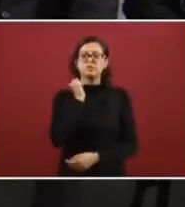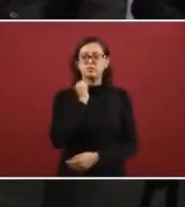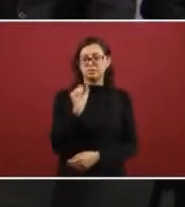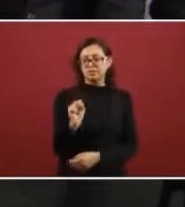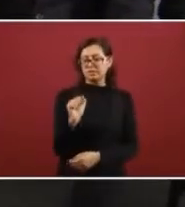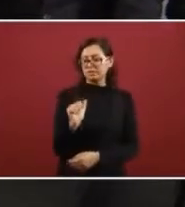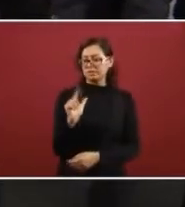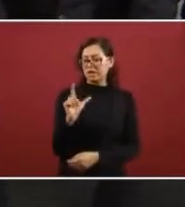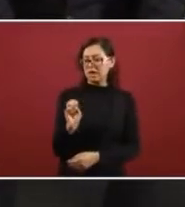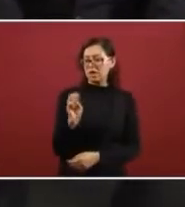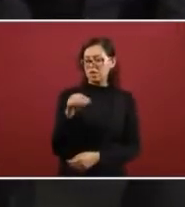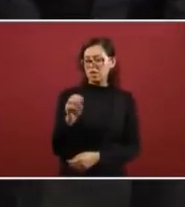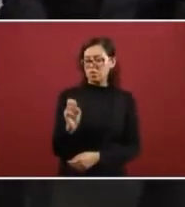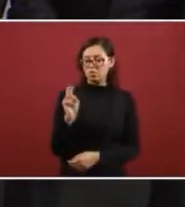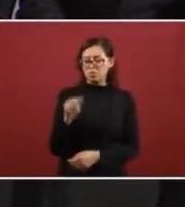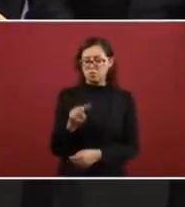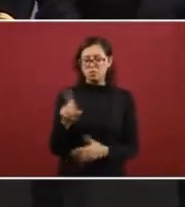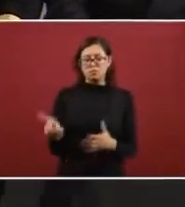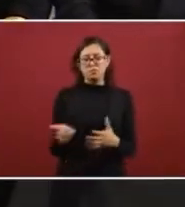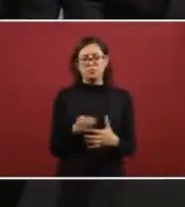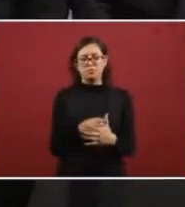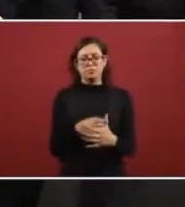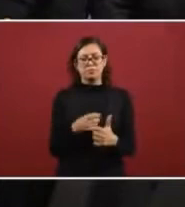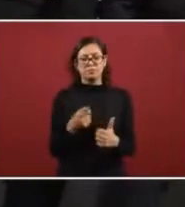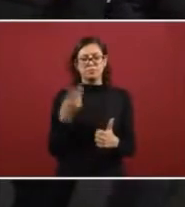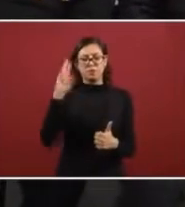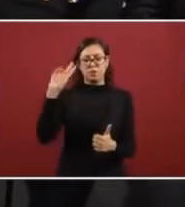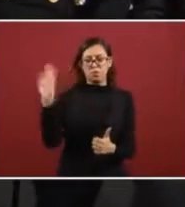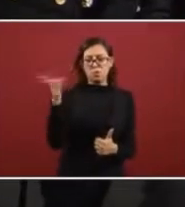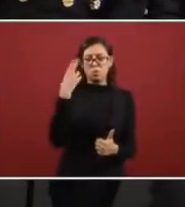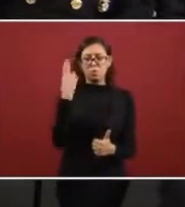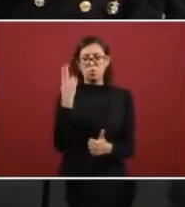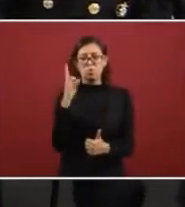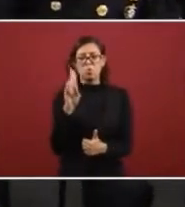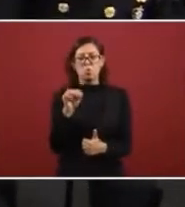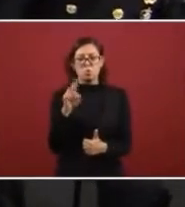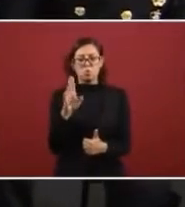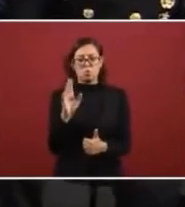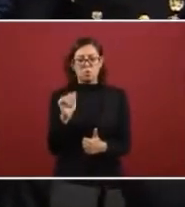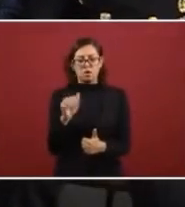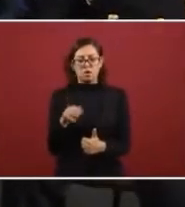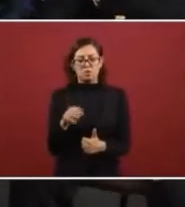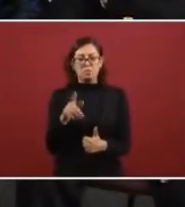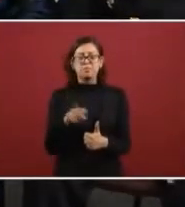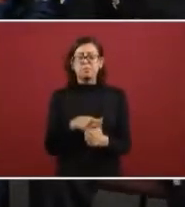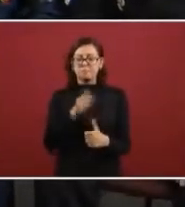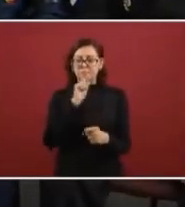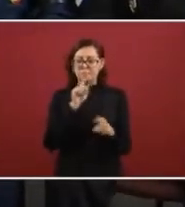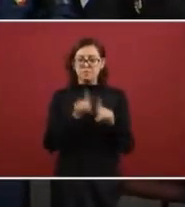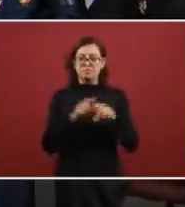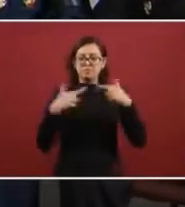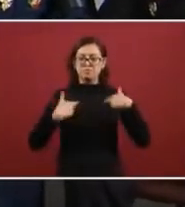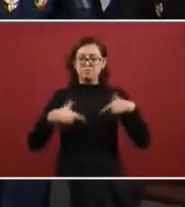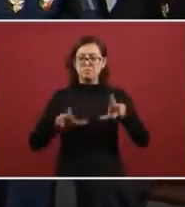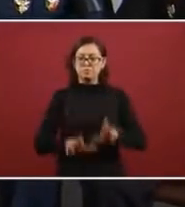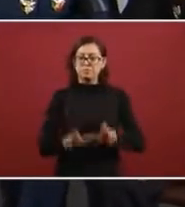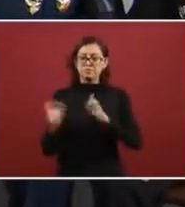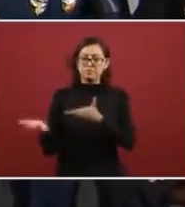also finds himself here. Por el rector de la Universidad the, Nacional Autónoma, the director of